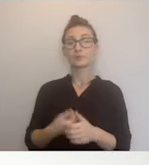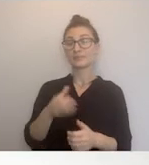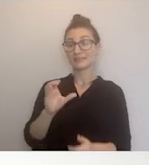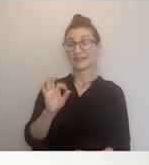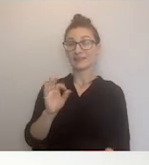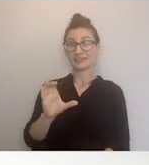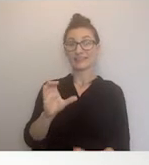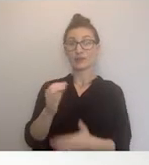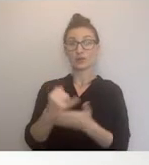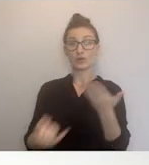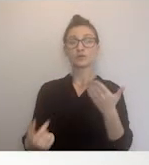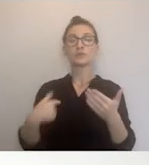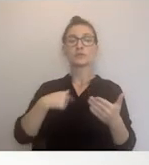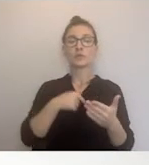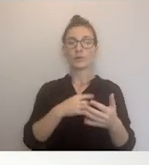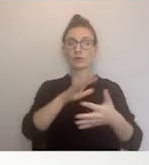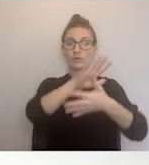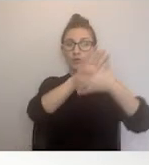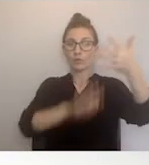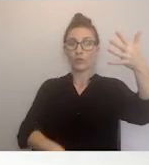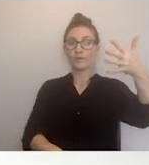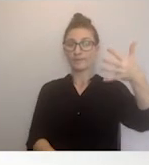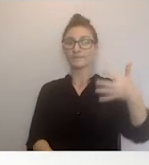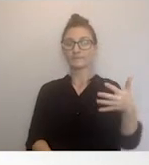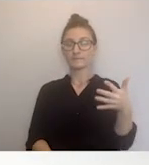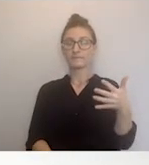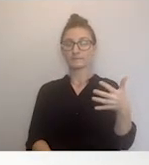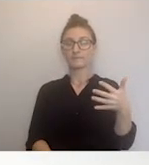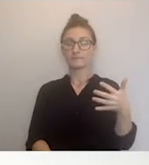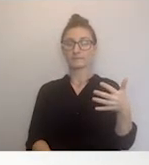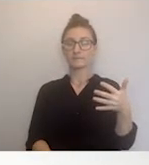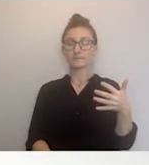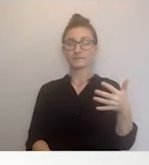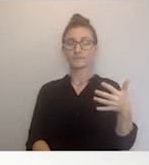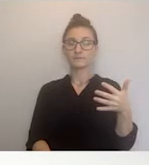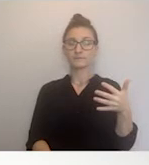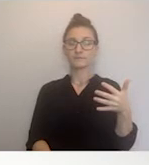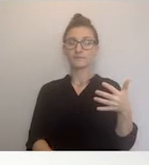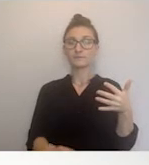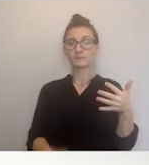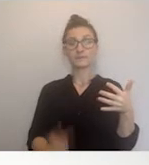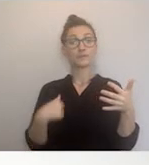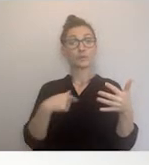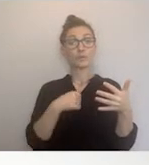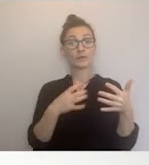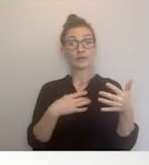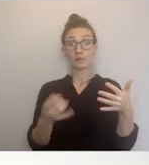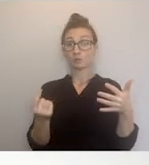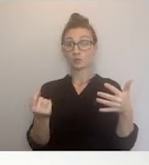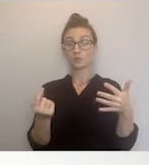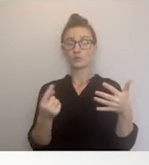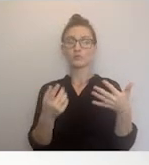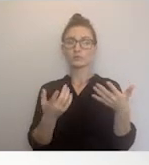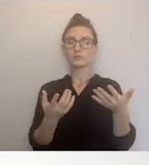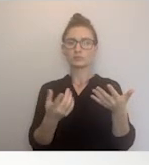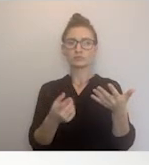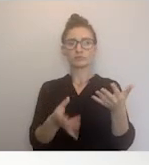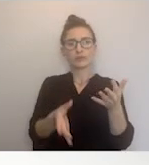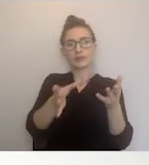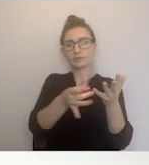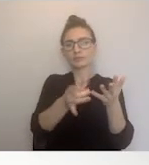So at CFC Arts, we use all 5 disciplines of the arts. So that's music, drama, dance, creative writing, and art. One of the things that we like to do